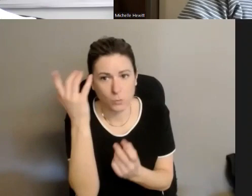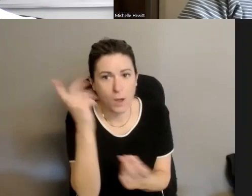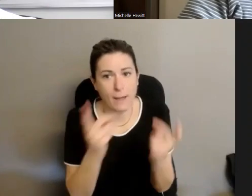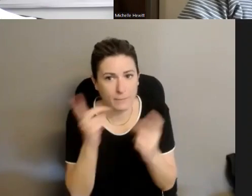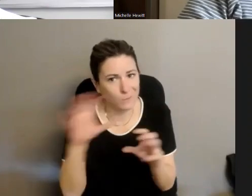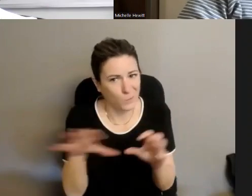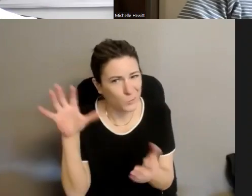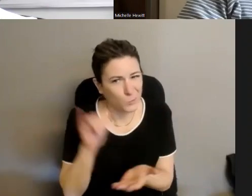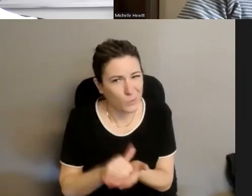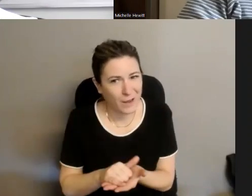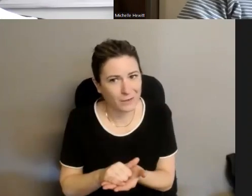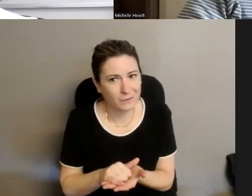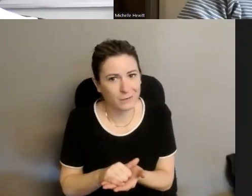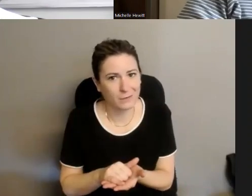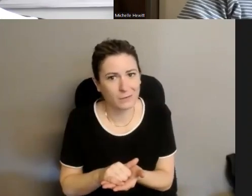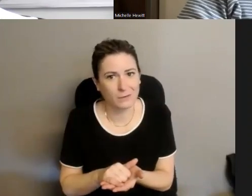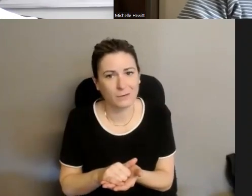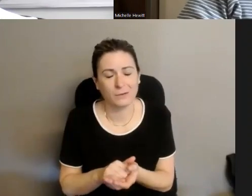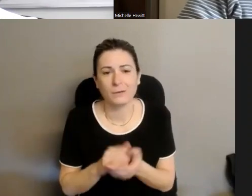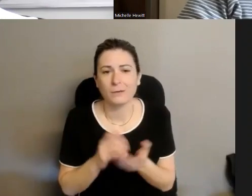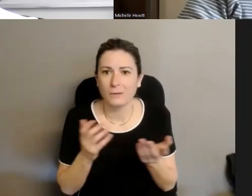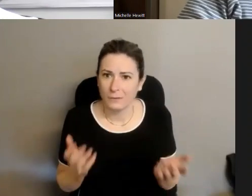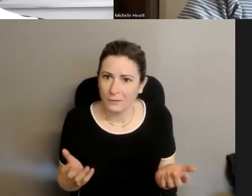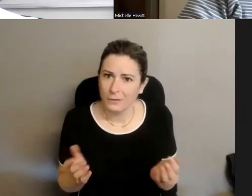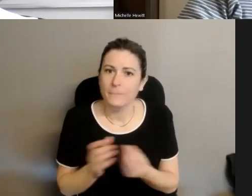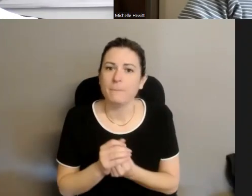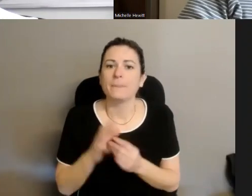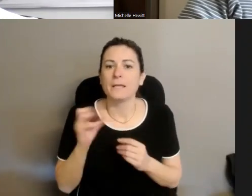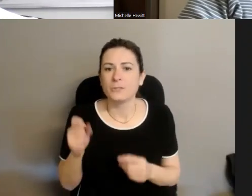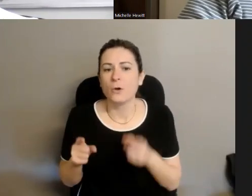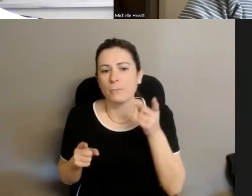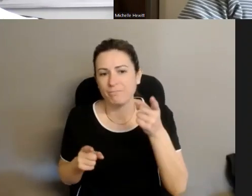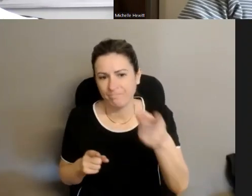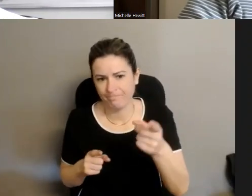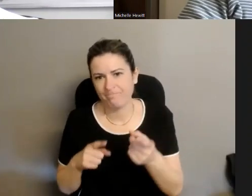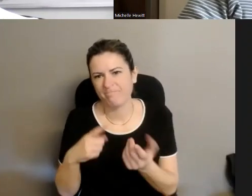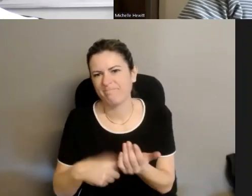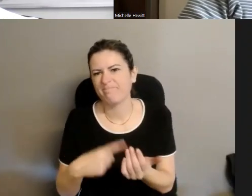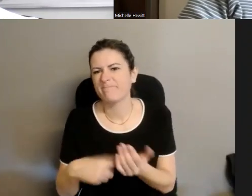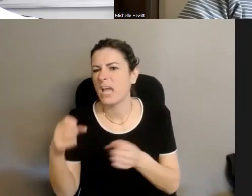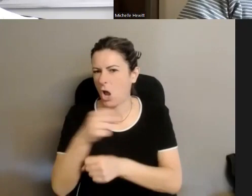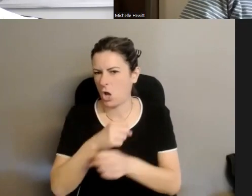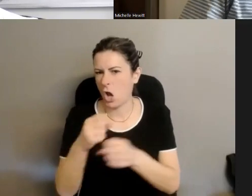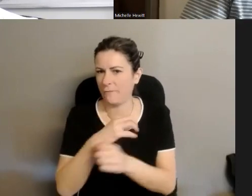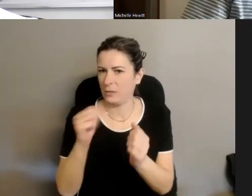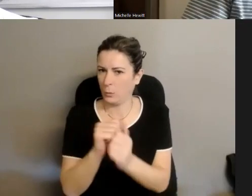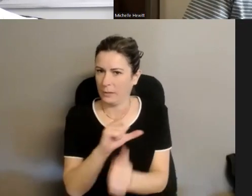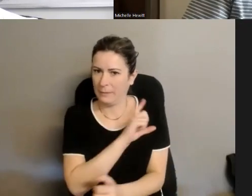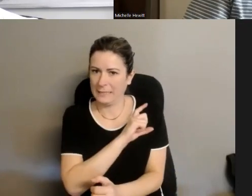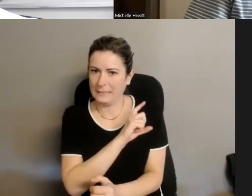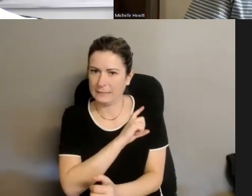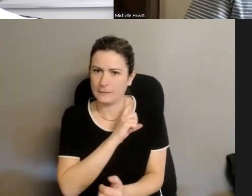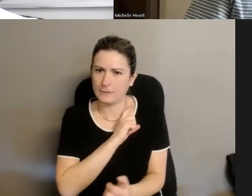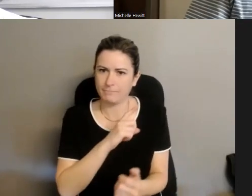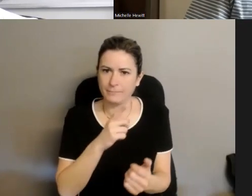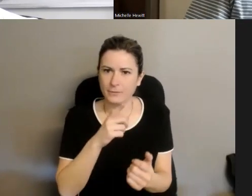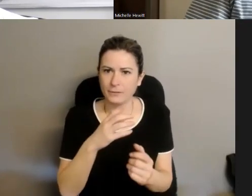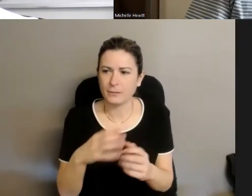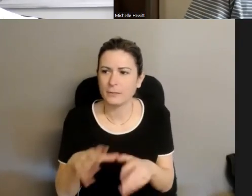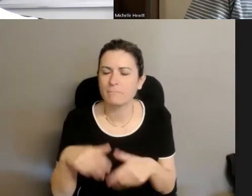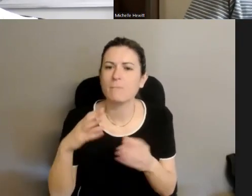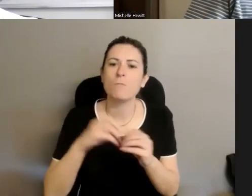newer officers for coffee with the police to try and forge some understanding. You know, what a